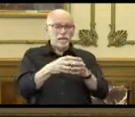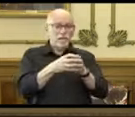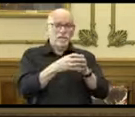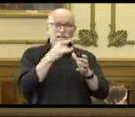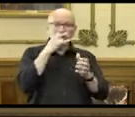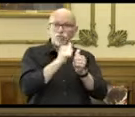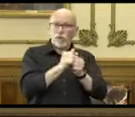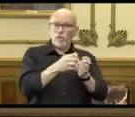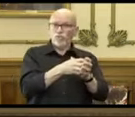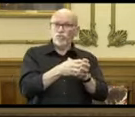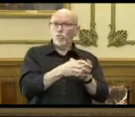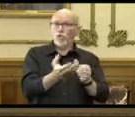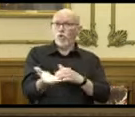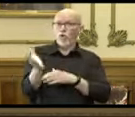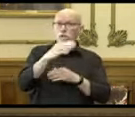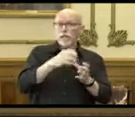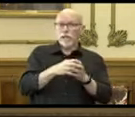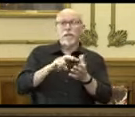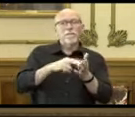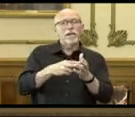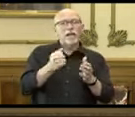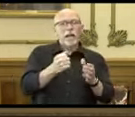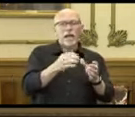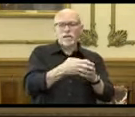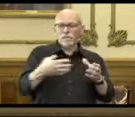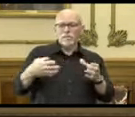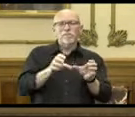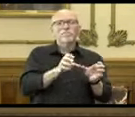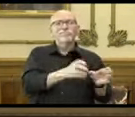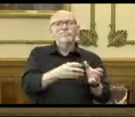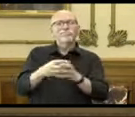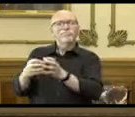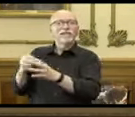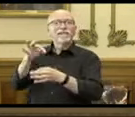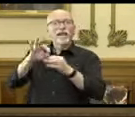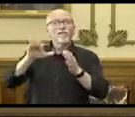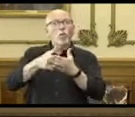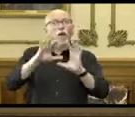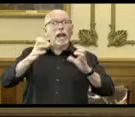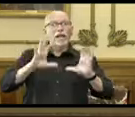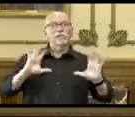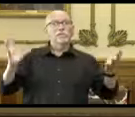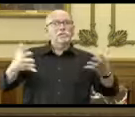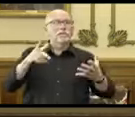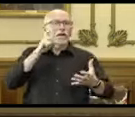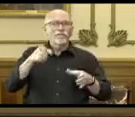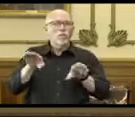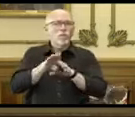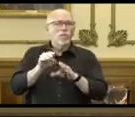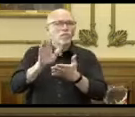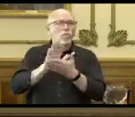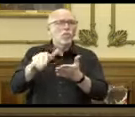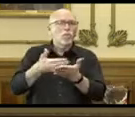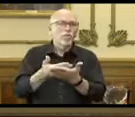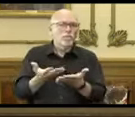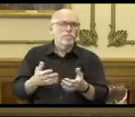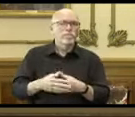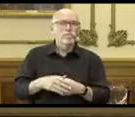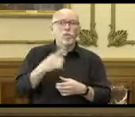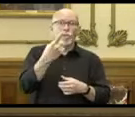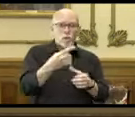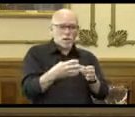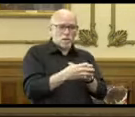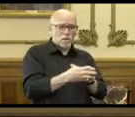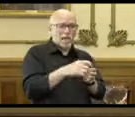the day together will allow small groups to isolate rather than an entire classroom or schools to close. The threshold to close a pod is